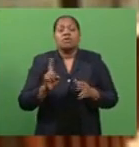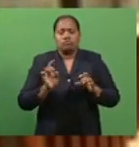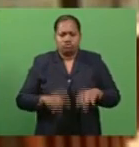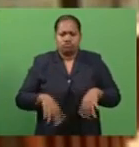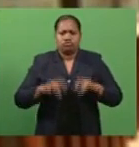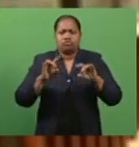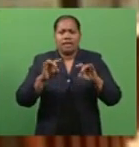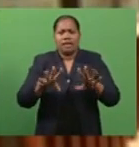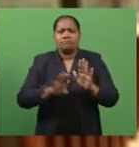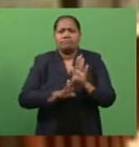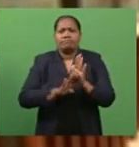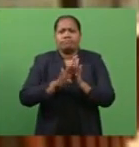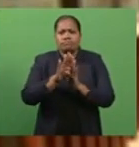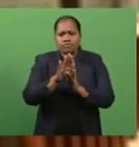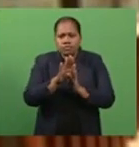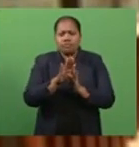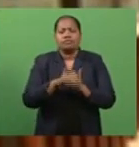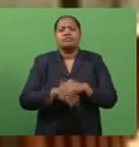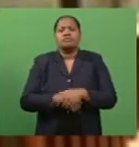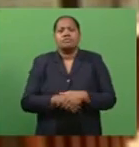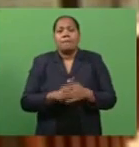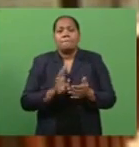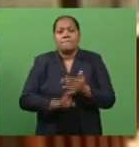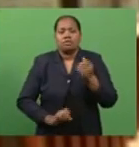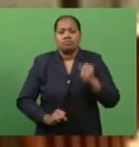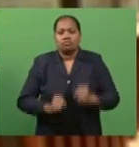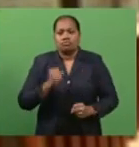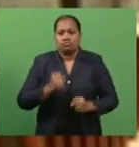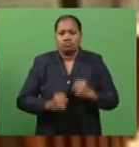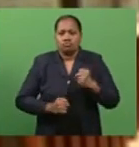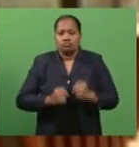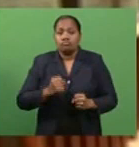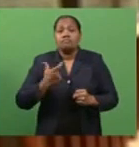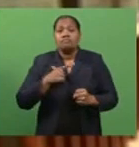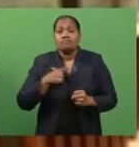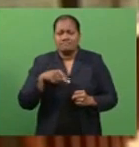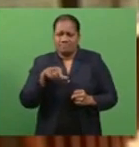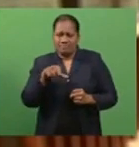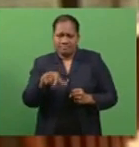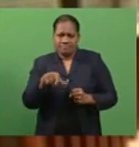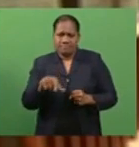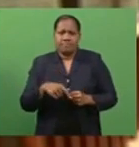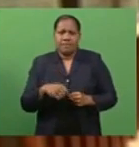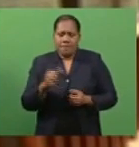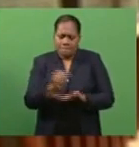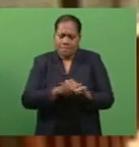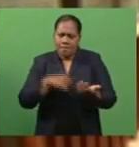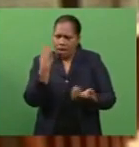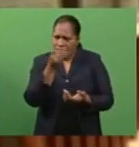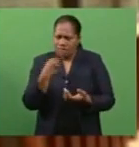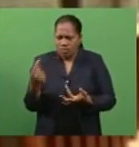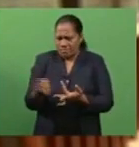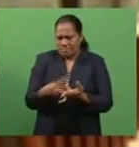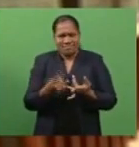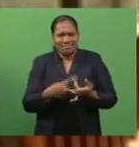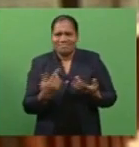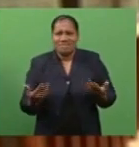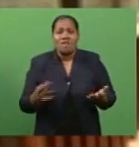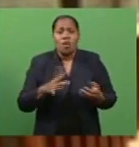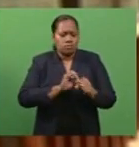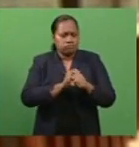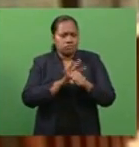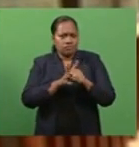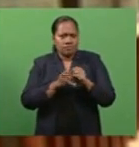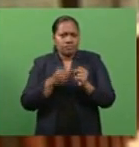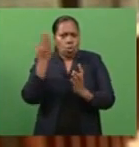sales increased by the most on record in March. This was mainly owing to panic buying of food and other staples for the coronavirus